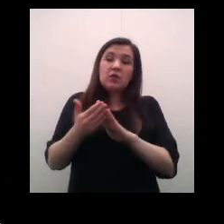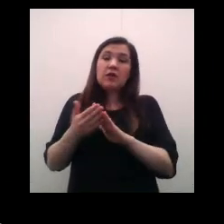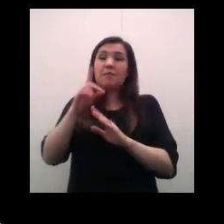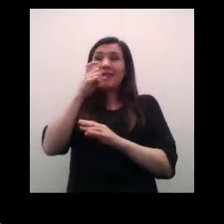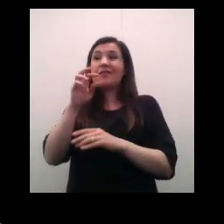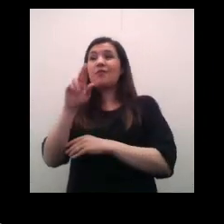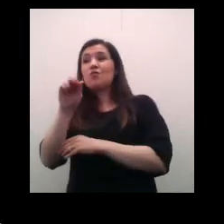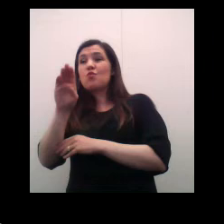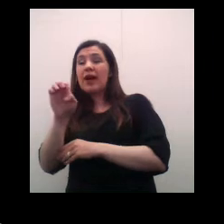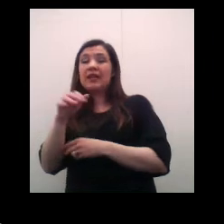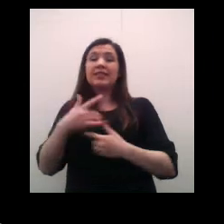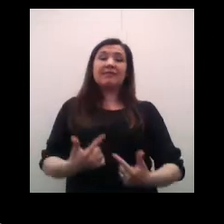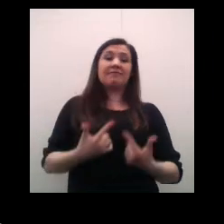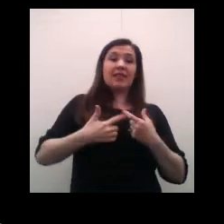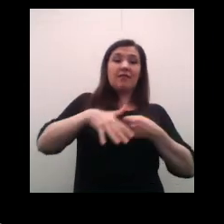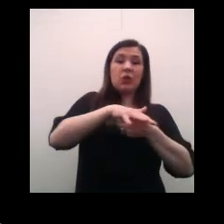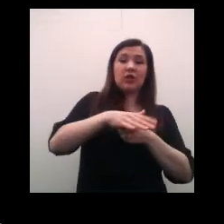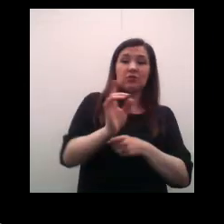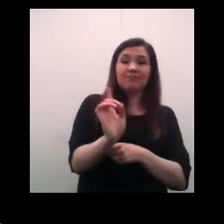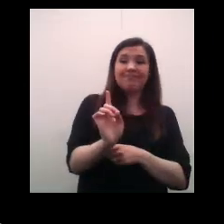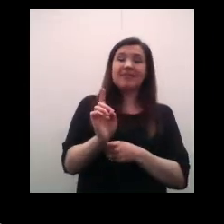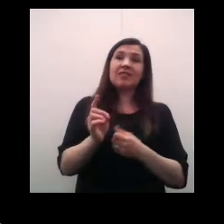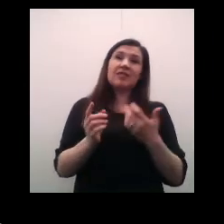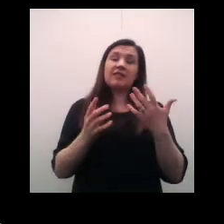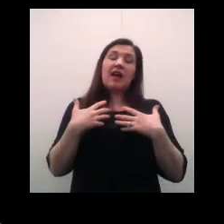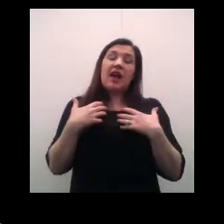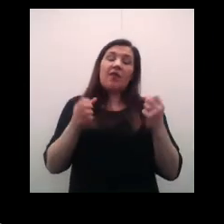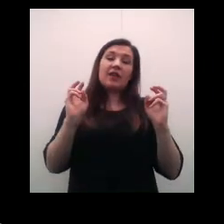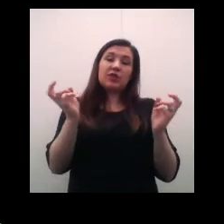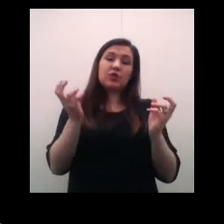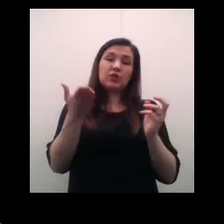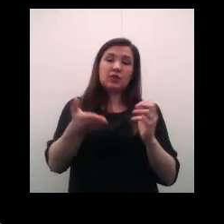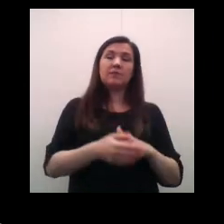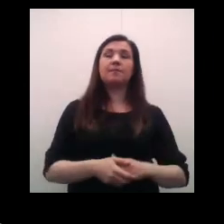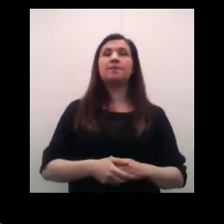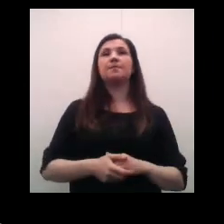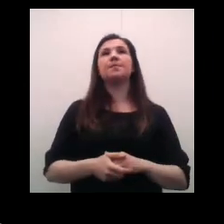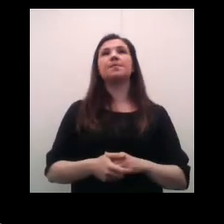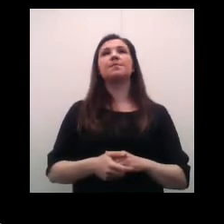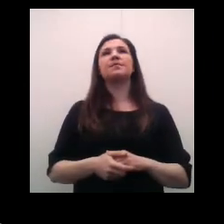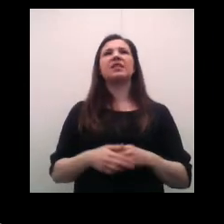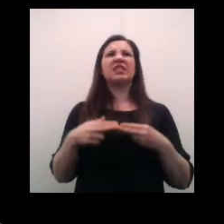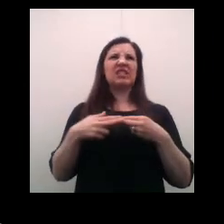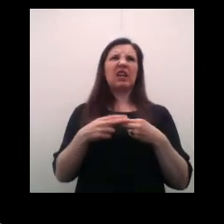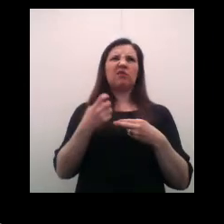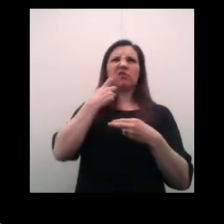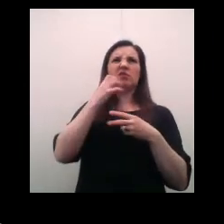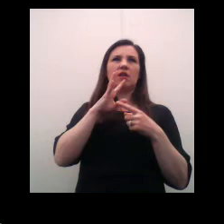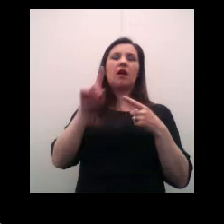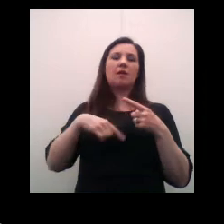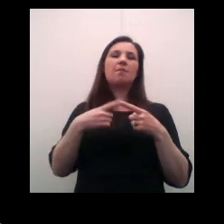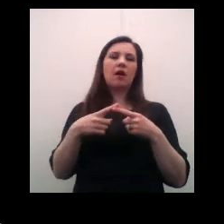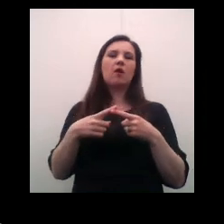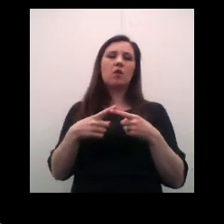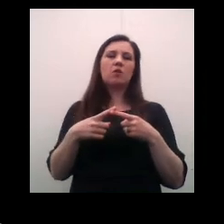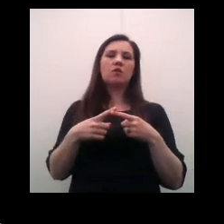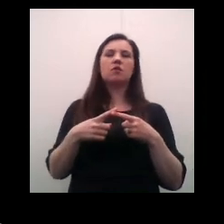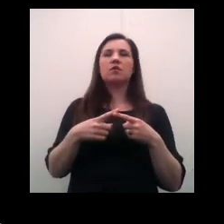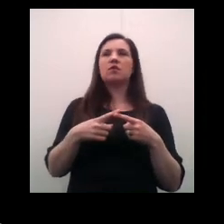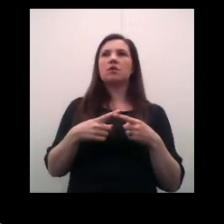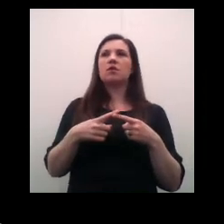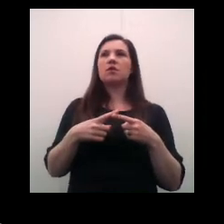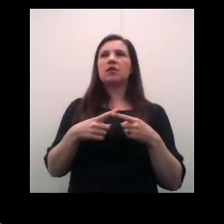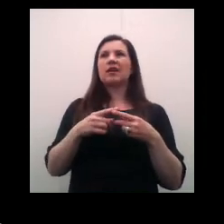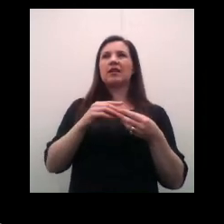and location. And then the next slide is pretty much similar to what we just talked about based on the population